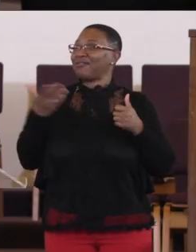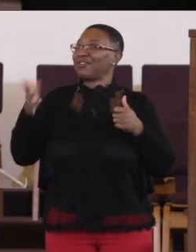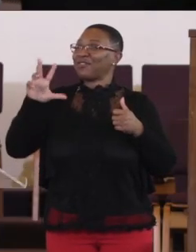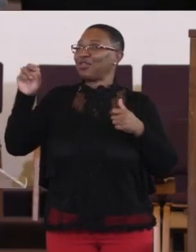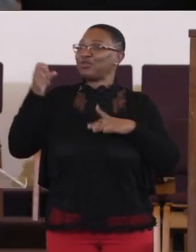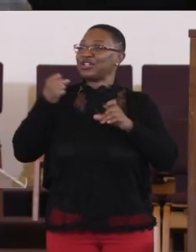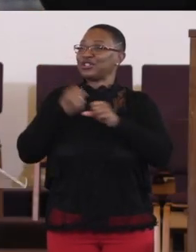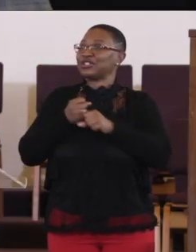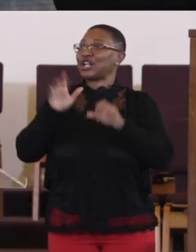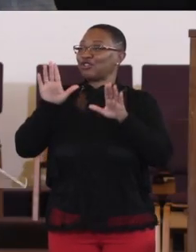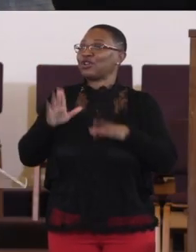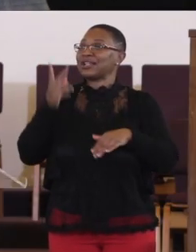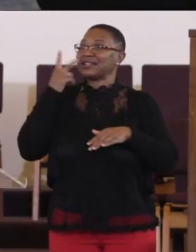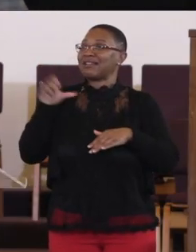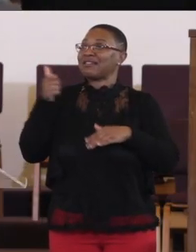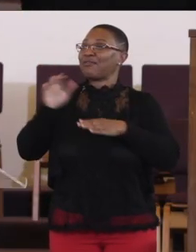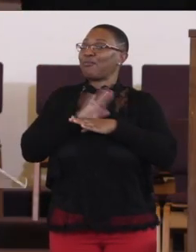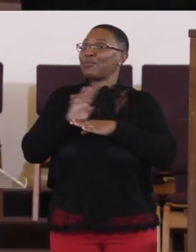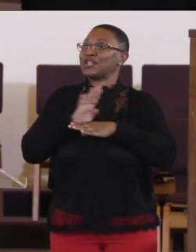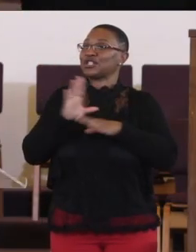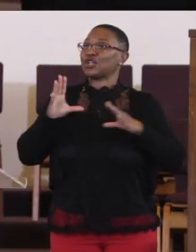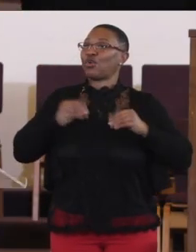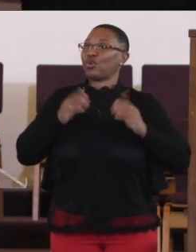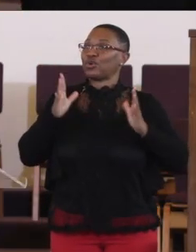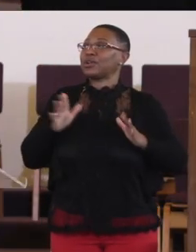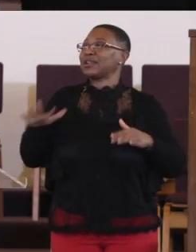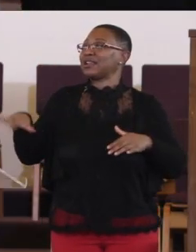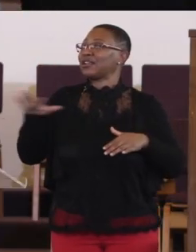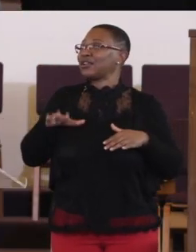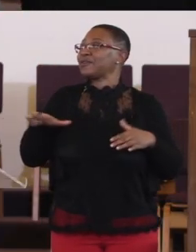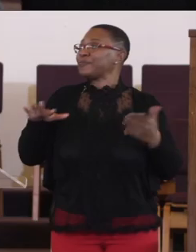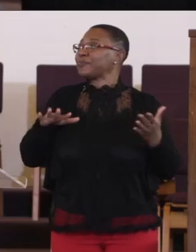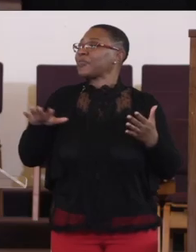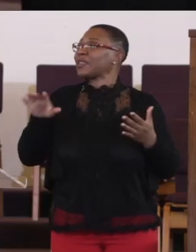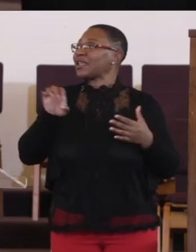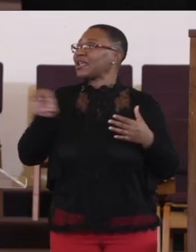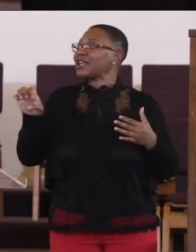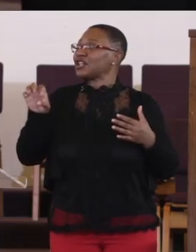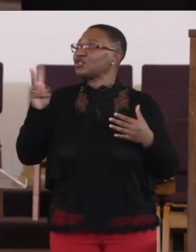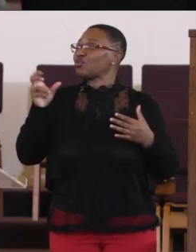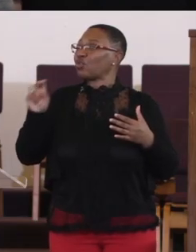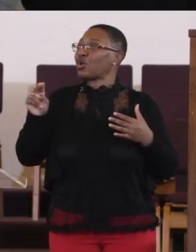it's great to see another business opening up. And as the mayor indicated, that East Warren Streetscape has